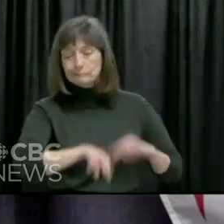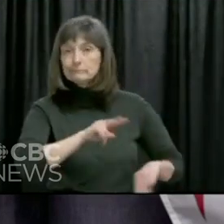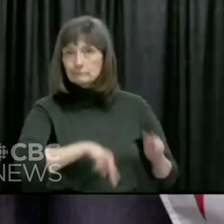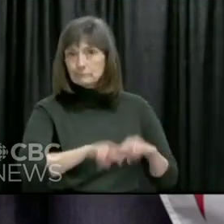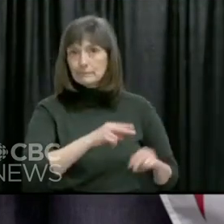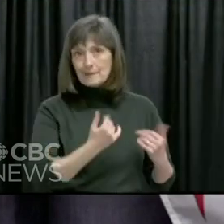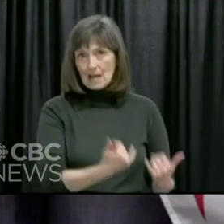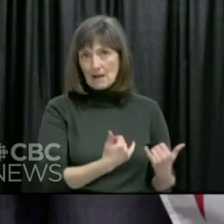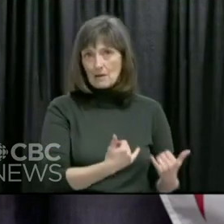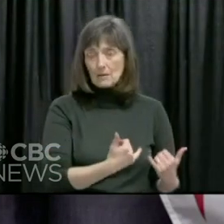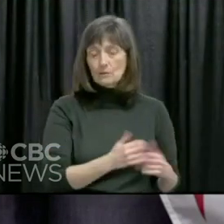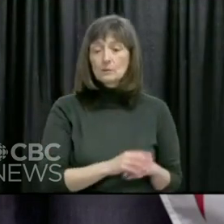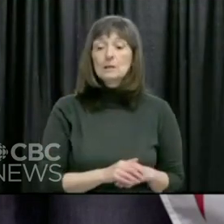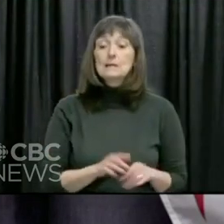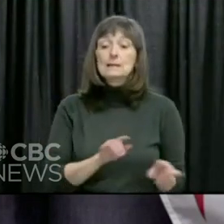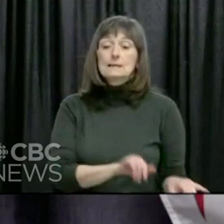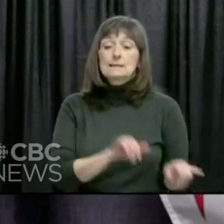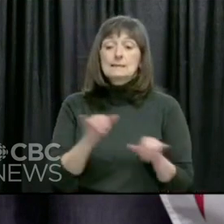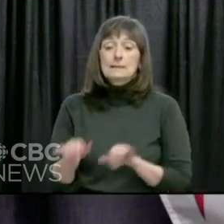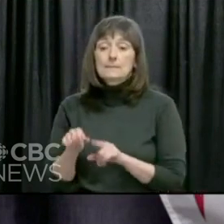same can go for